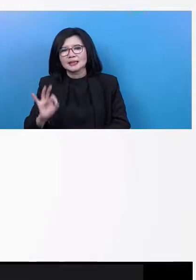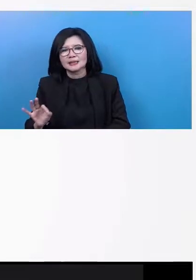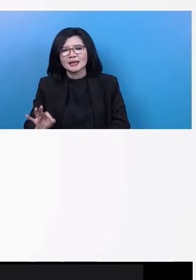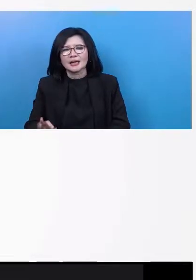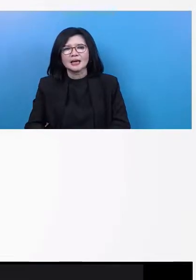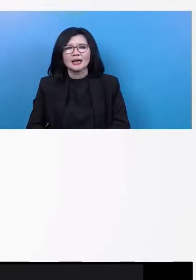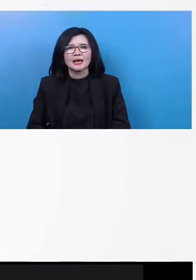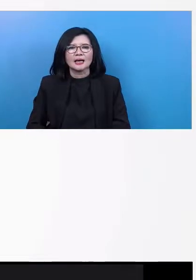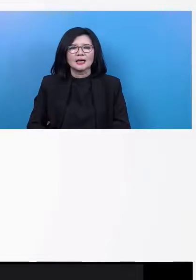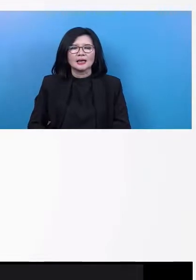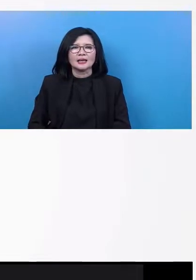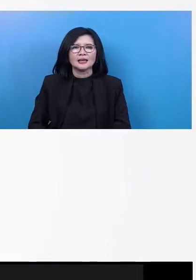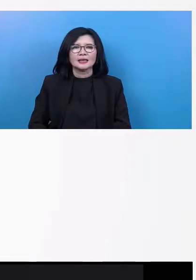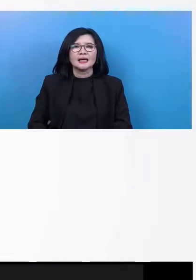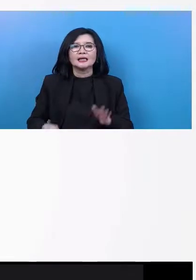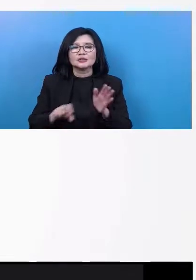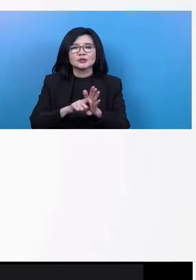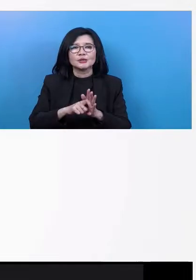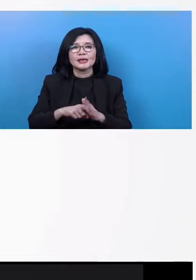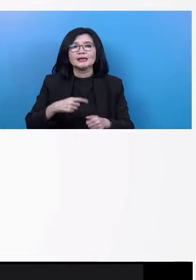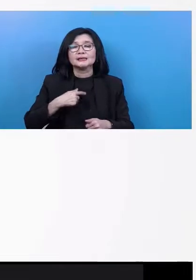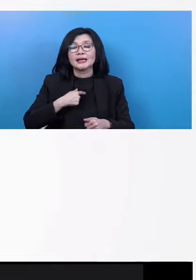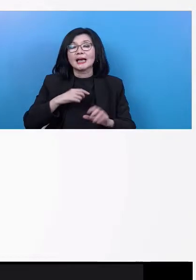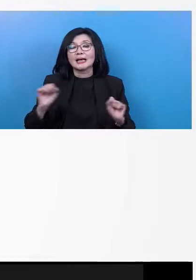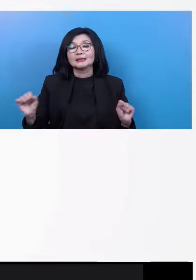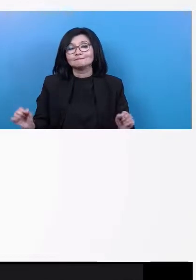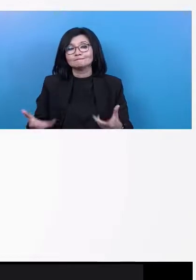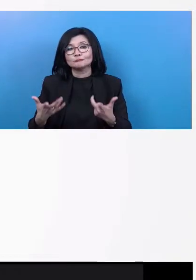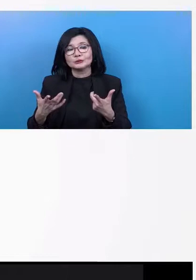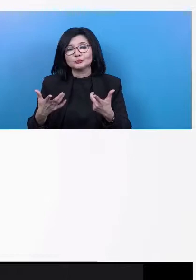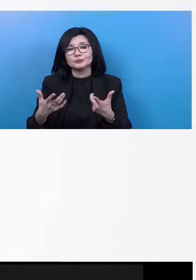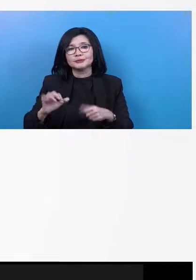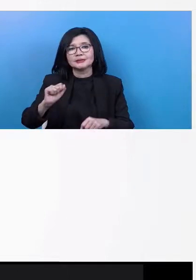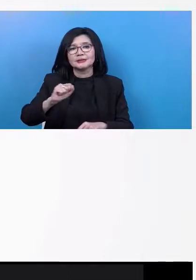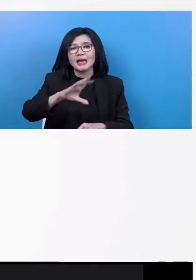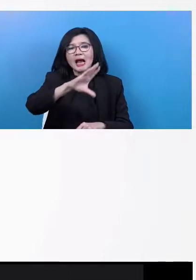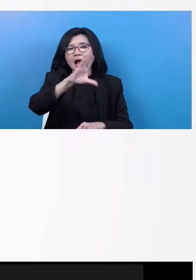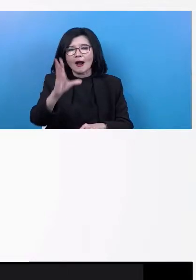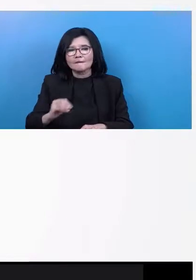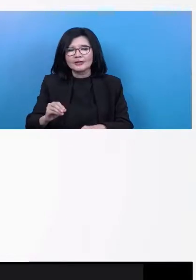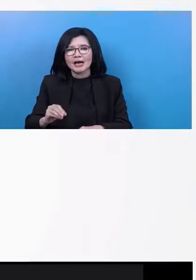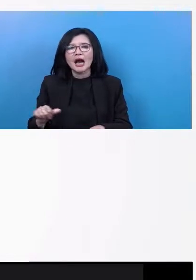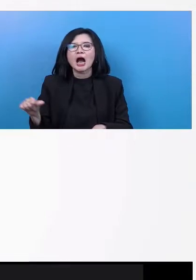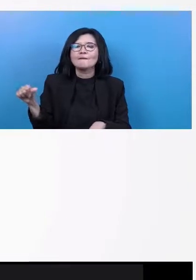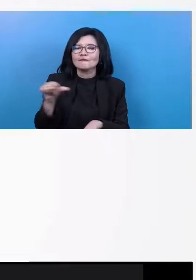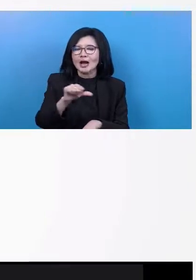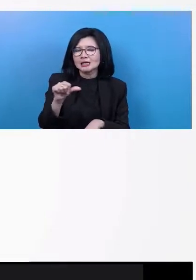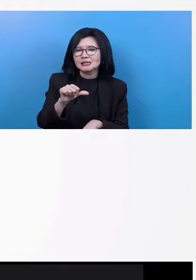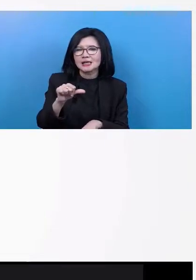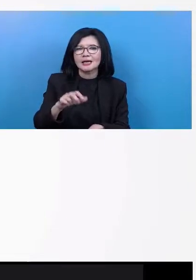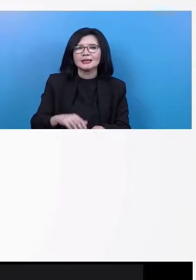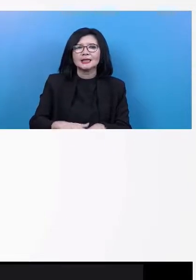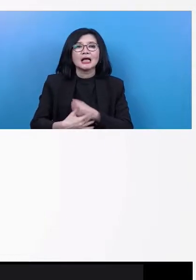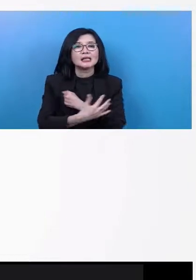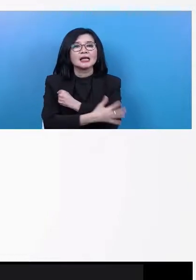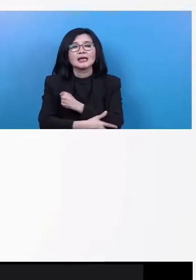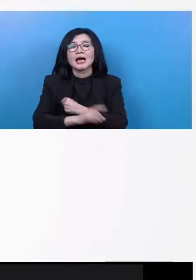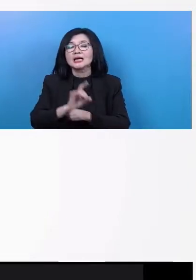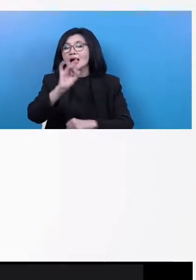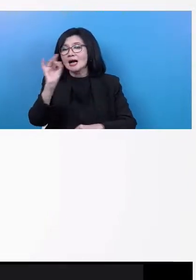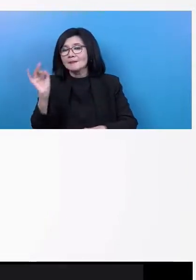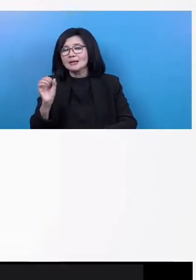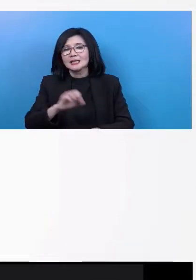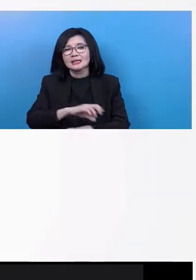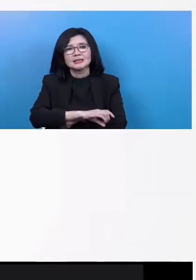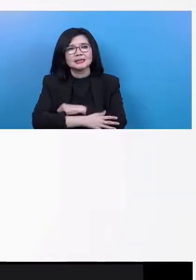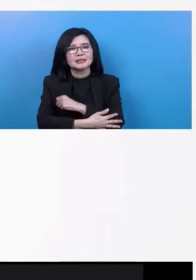and also working in Sri Lanka, Afghanistan and all these places as well. Are we putting the system which is